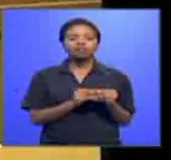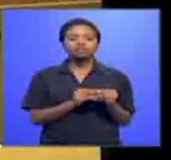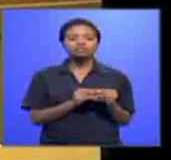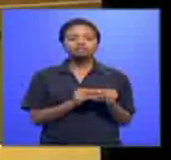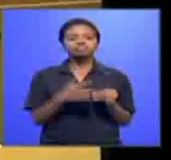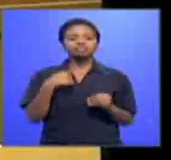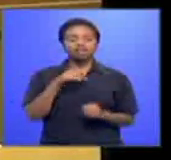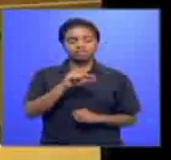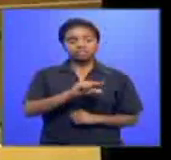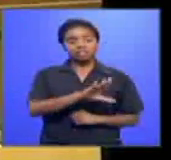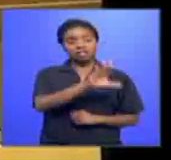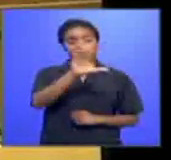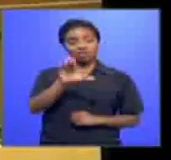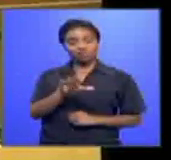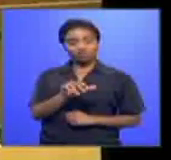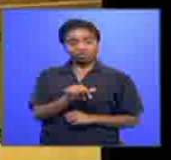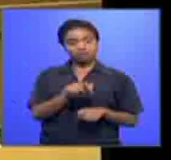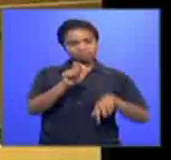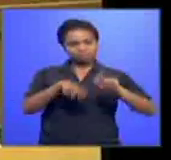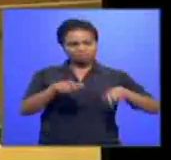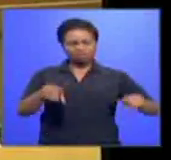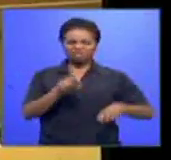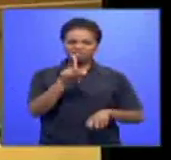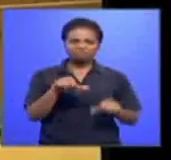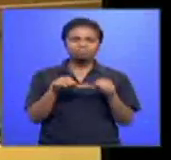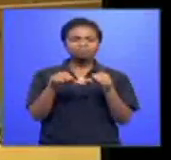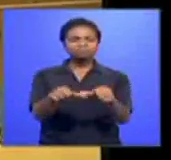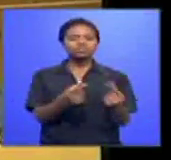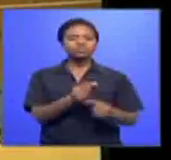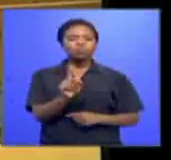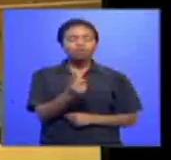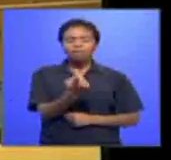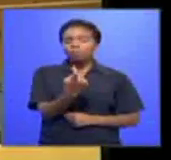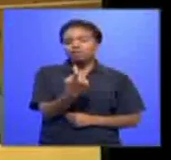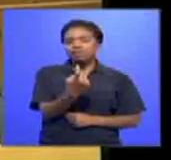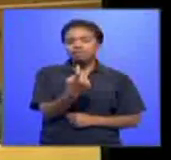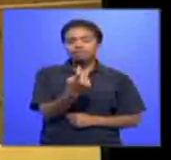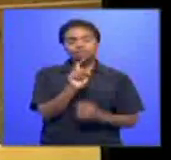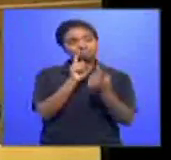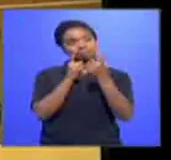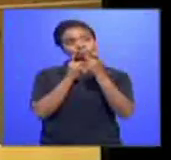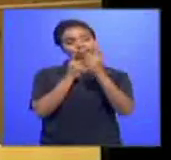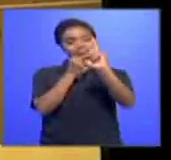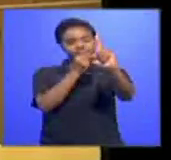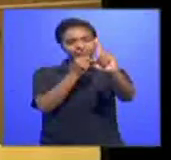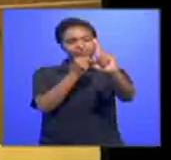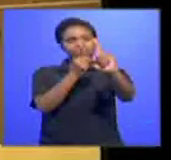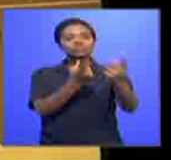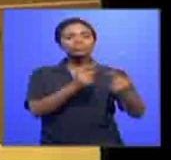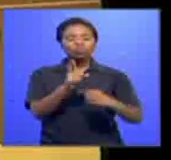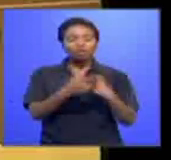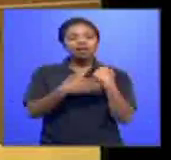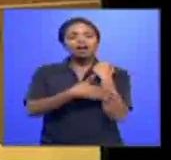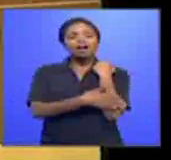as South Africans, we should continue to have one primary goal: to make our